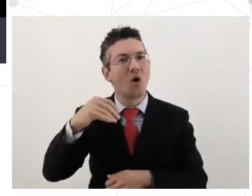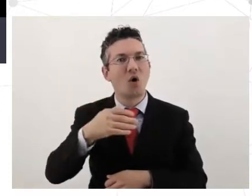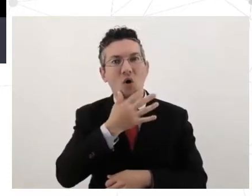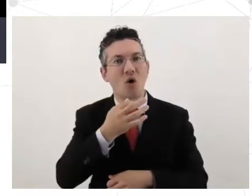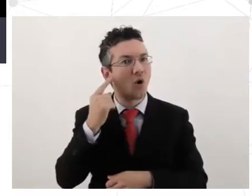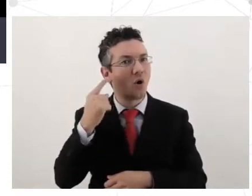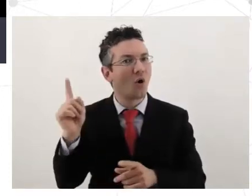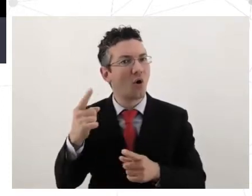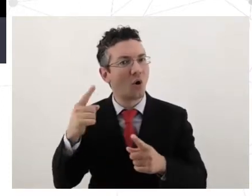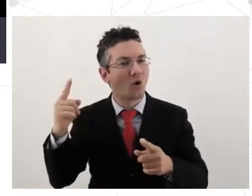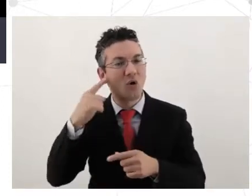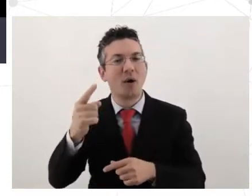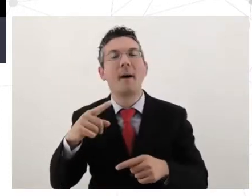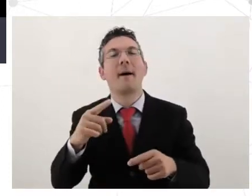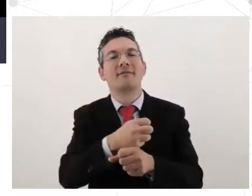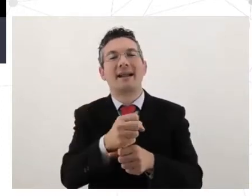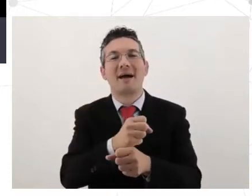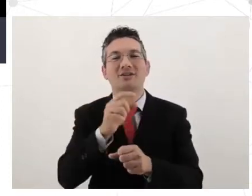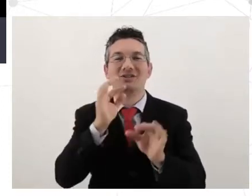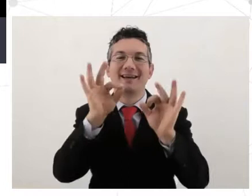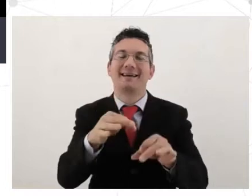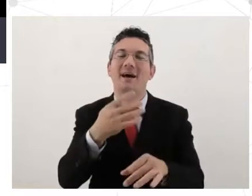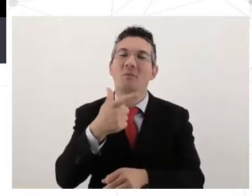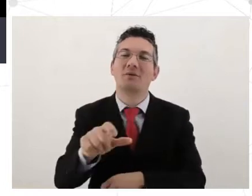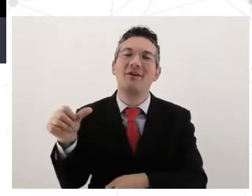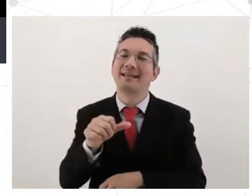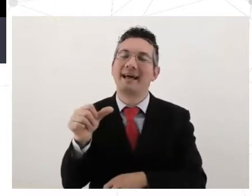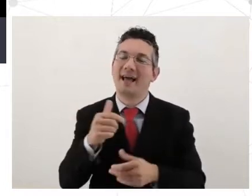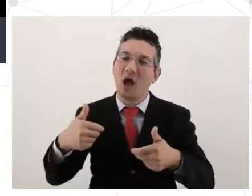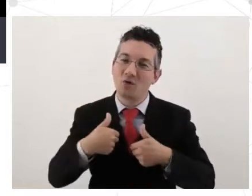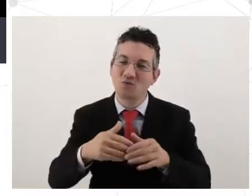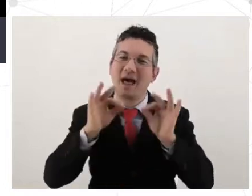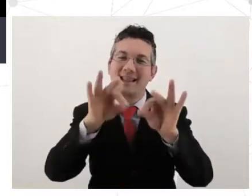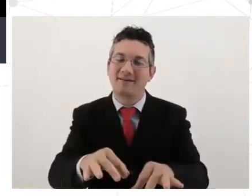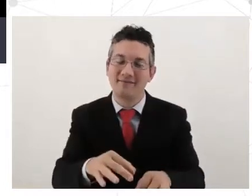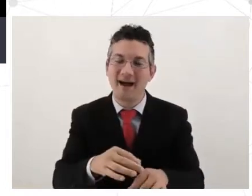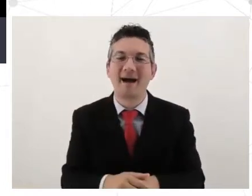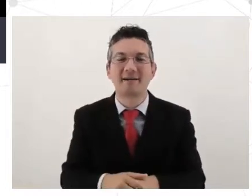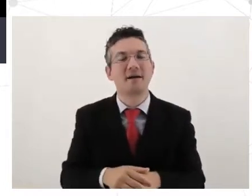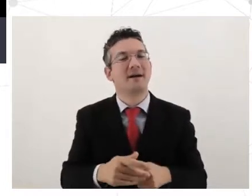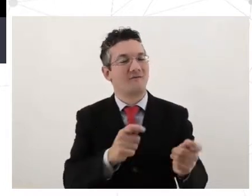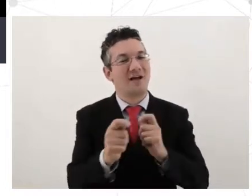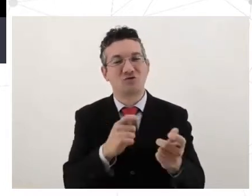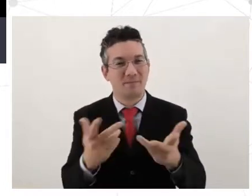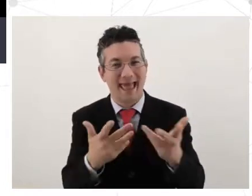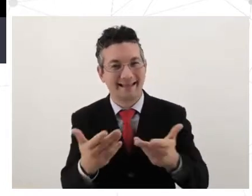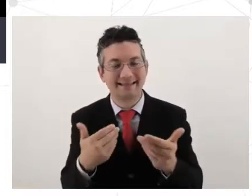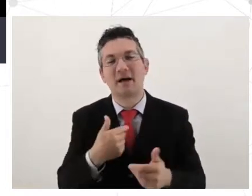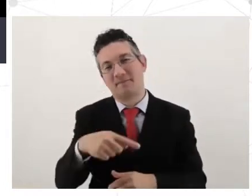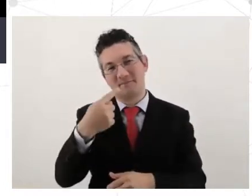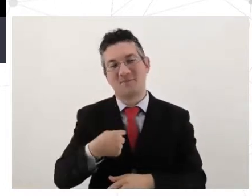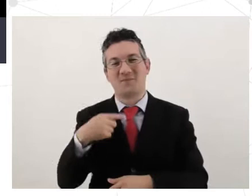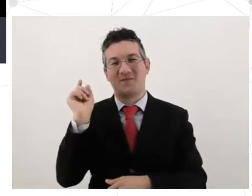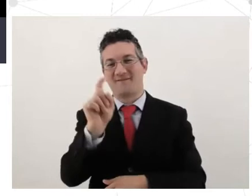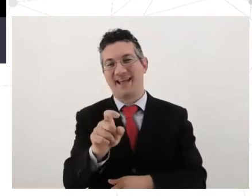here called browse your marker. Then I'm going to press this button and I'll see list of markers that marked.